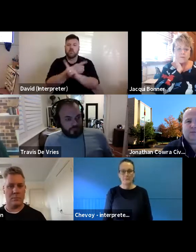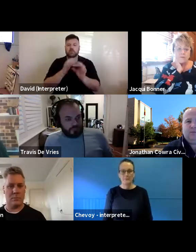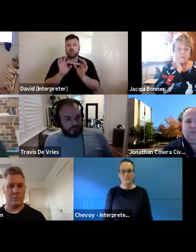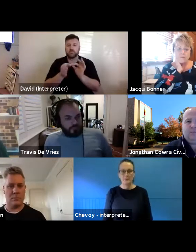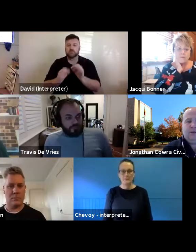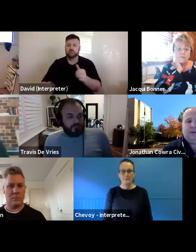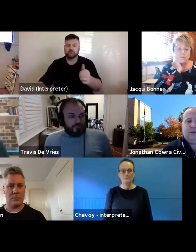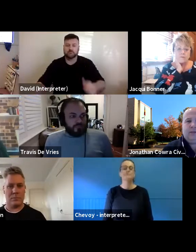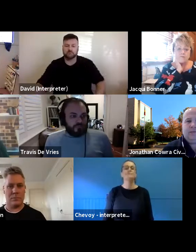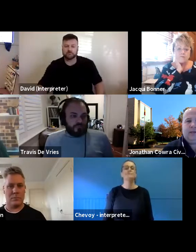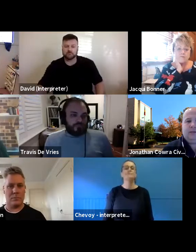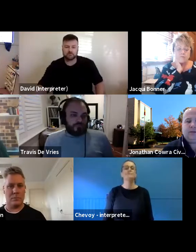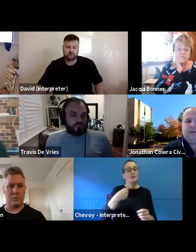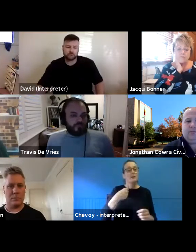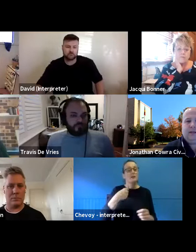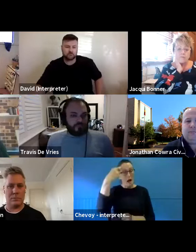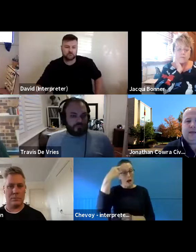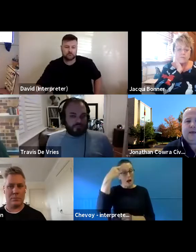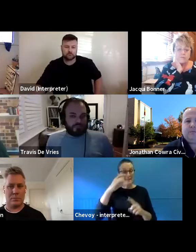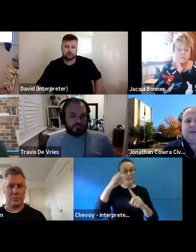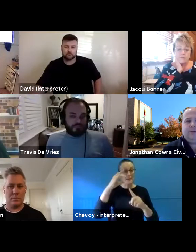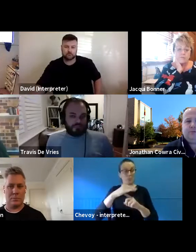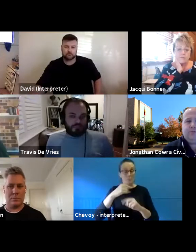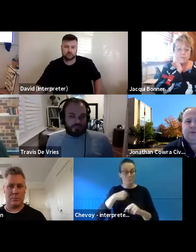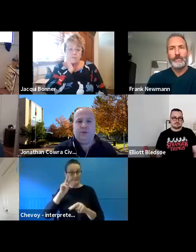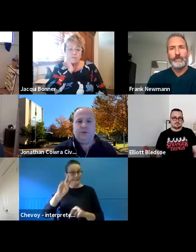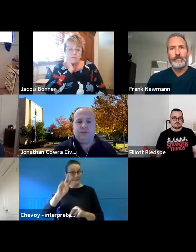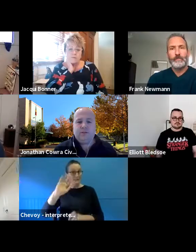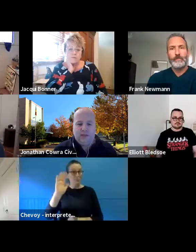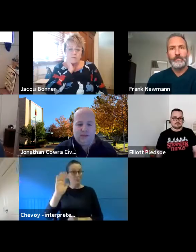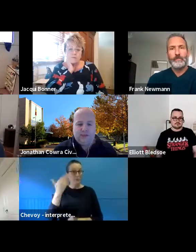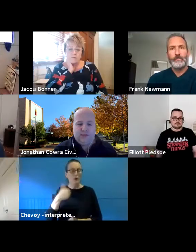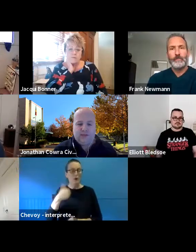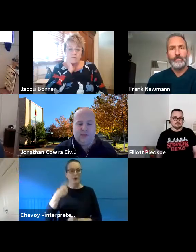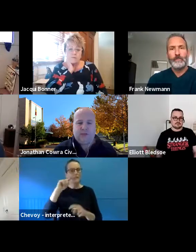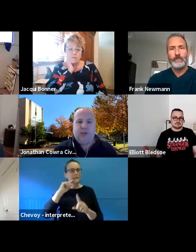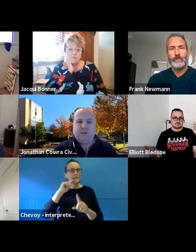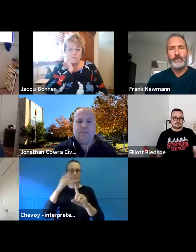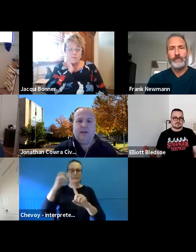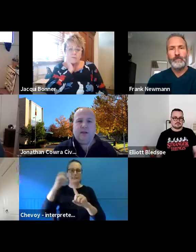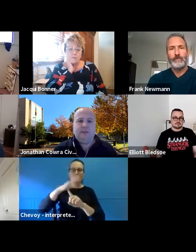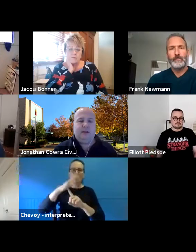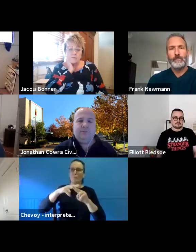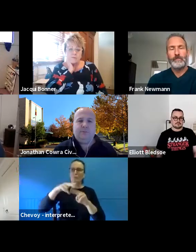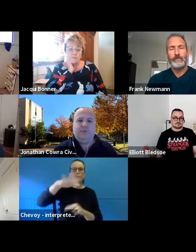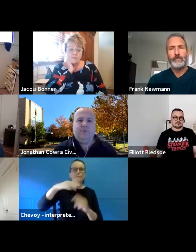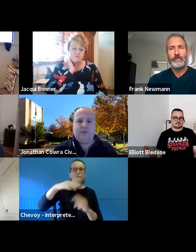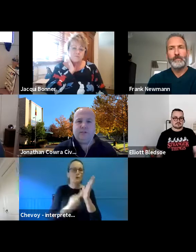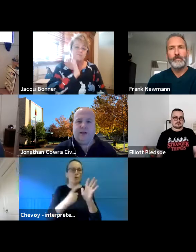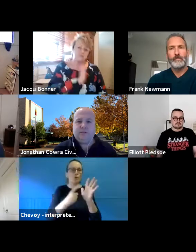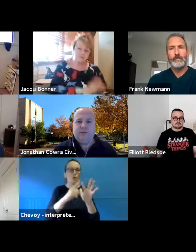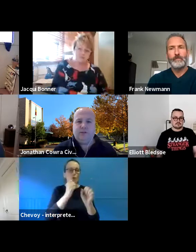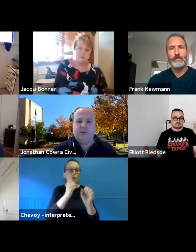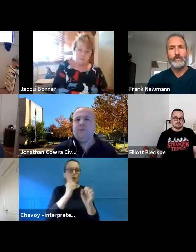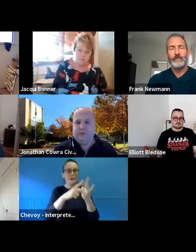I think one of the things I've seen that's going to really impact regional venues is the change of the media landscape and about